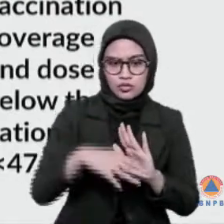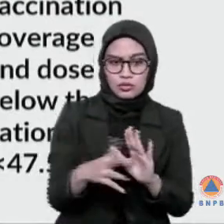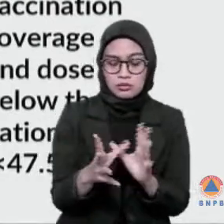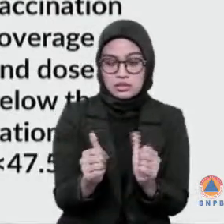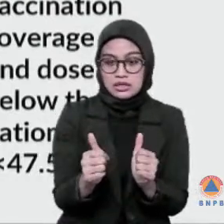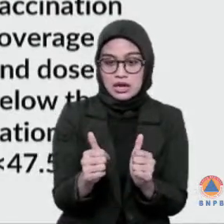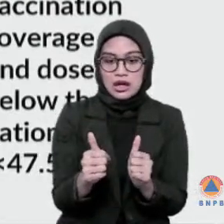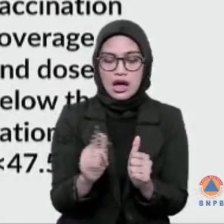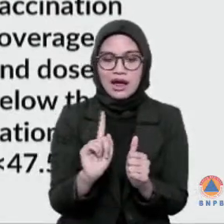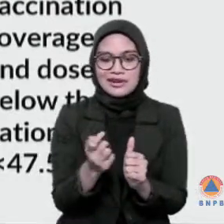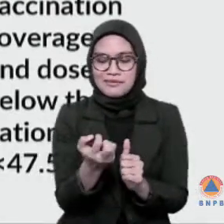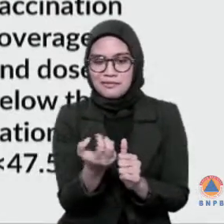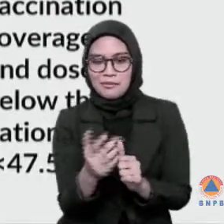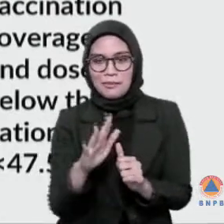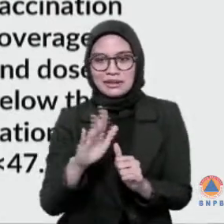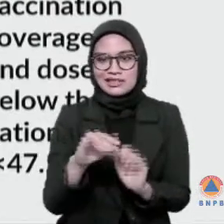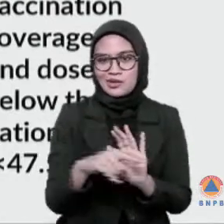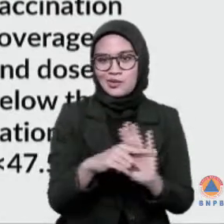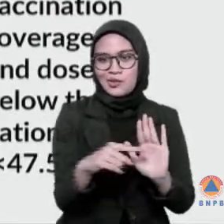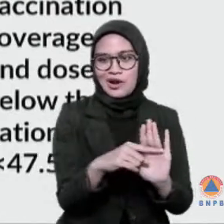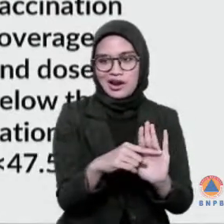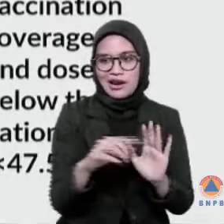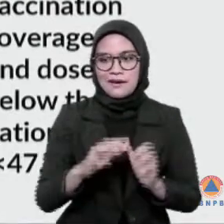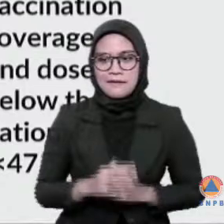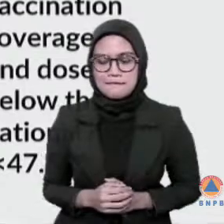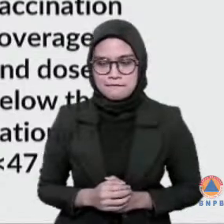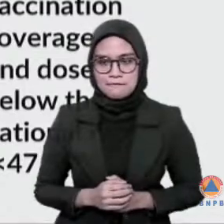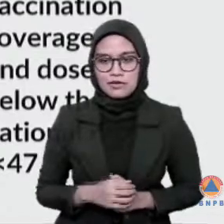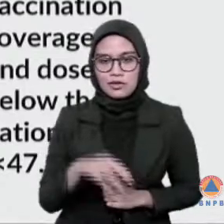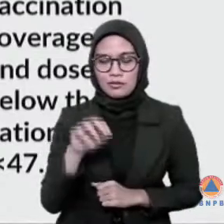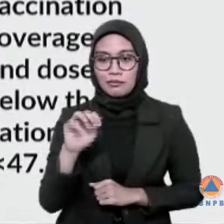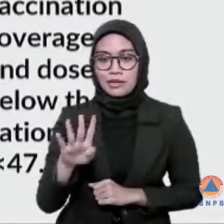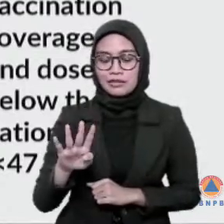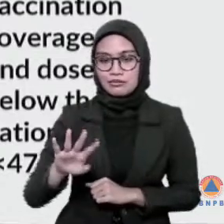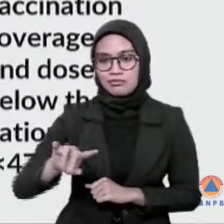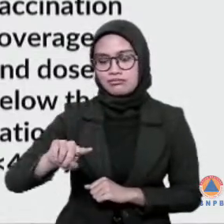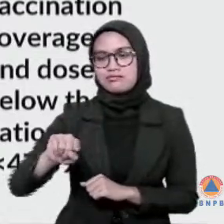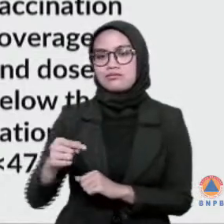68.45%, and second dose is